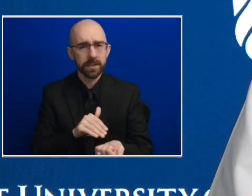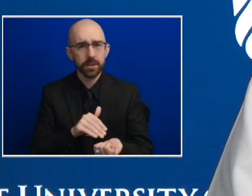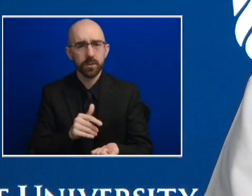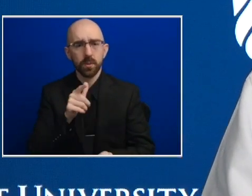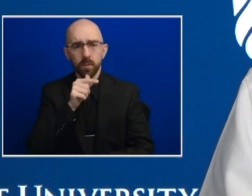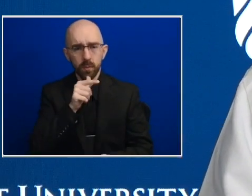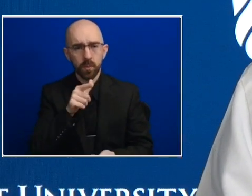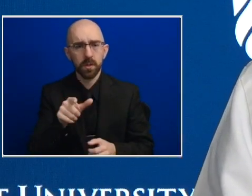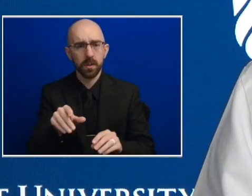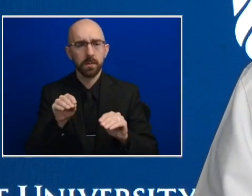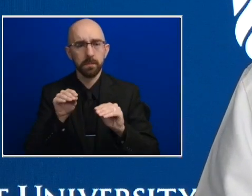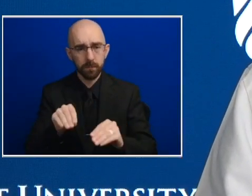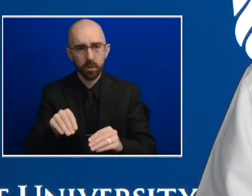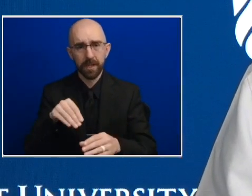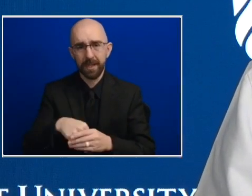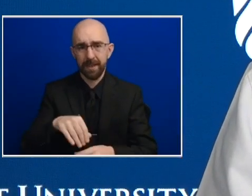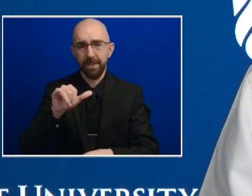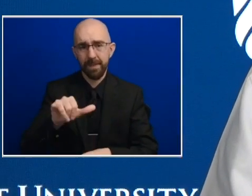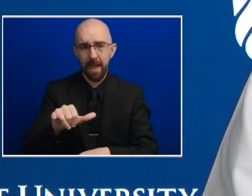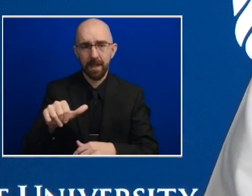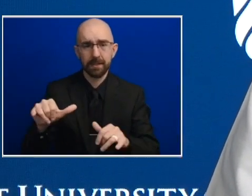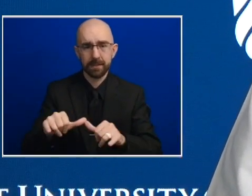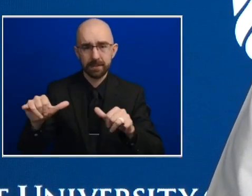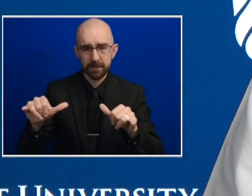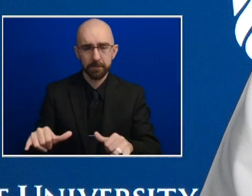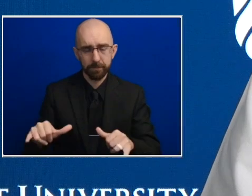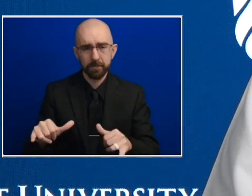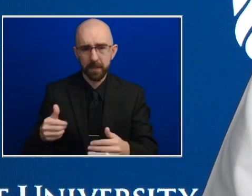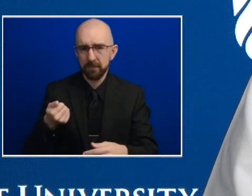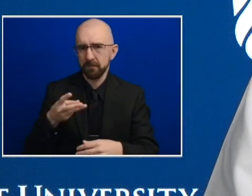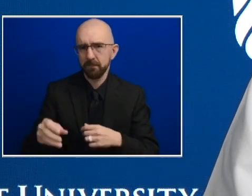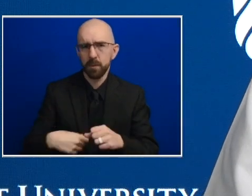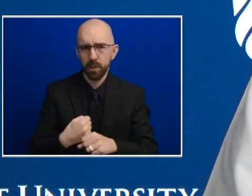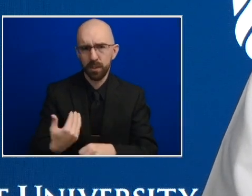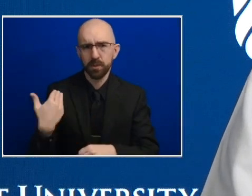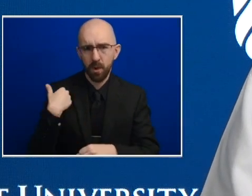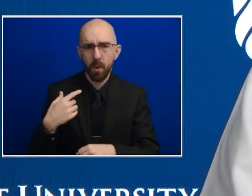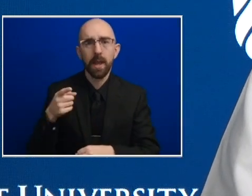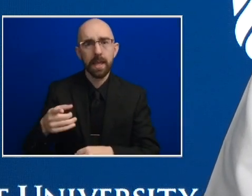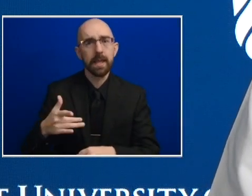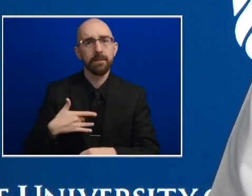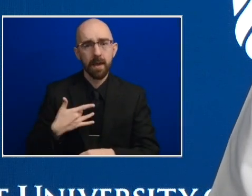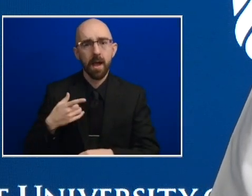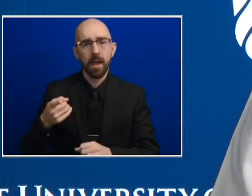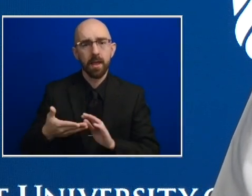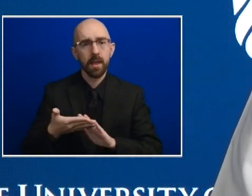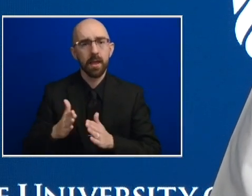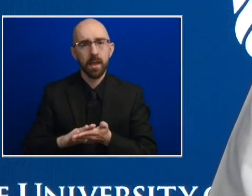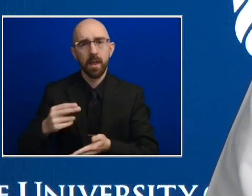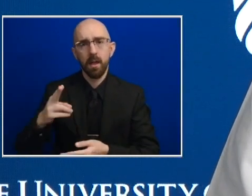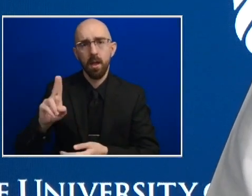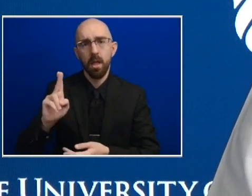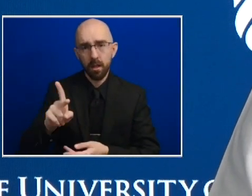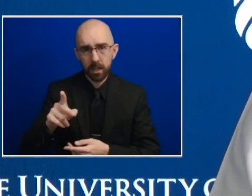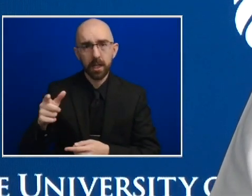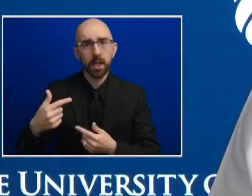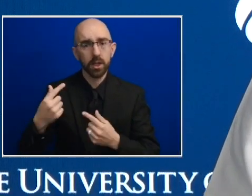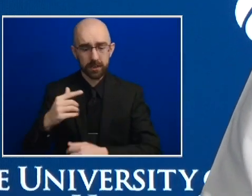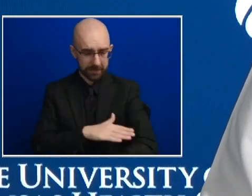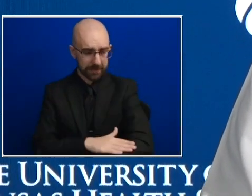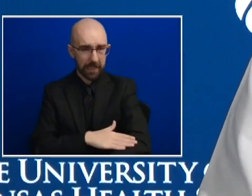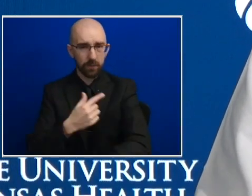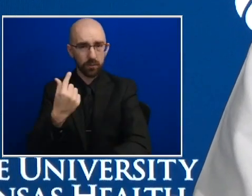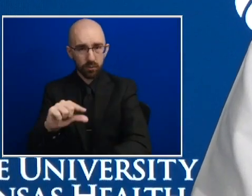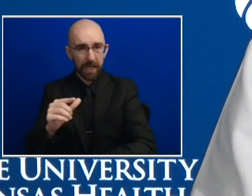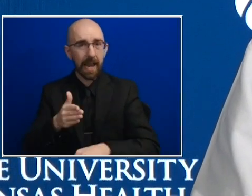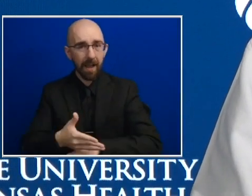put into that system quite a few years ago that he felt he was turning into the Hulk and his skin was turning green after a vaccine.